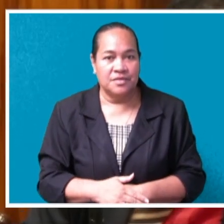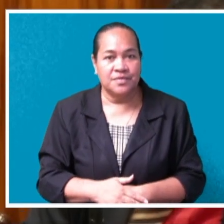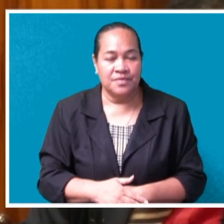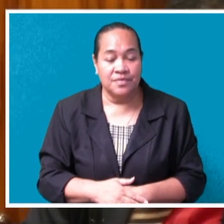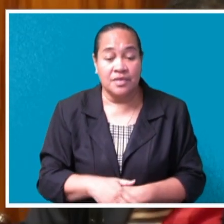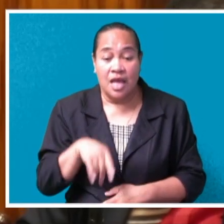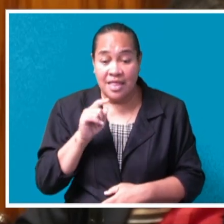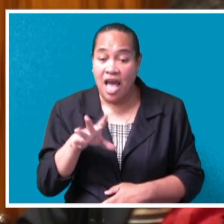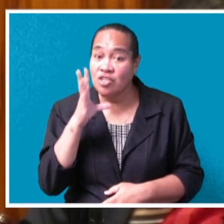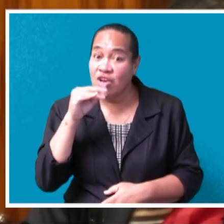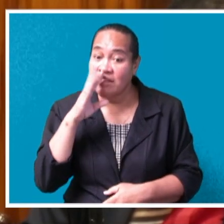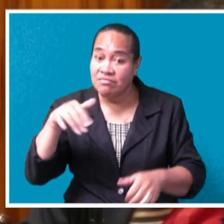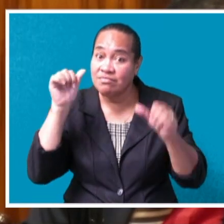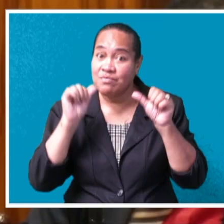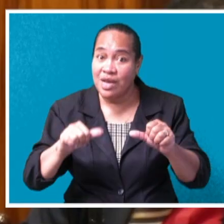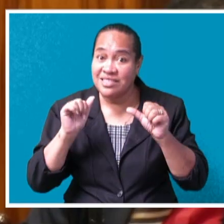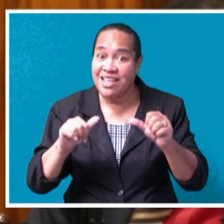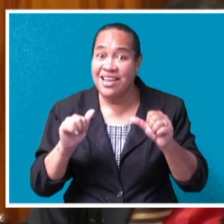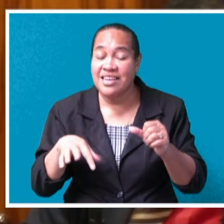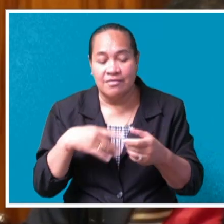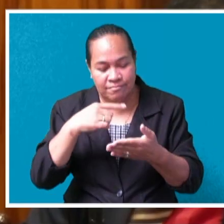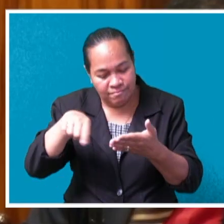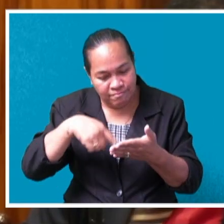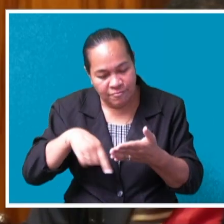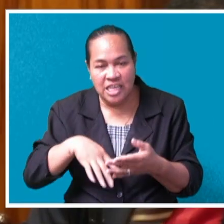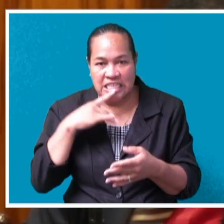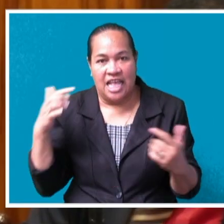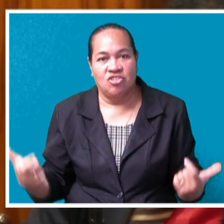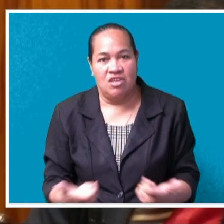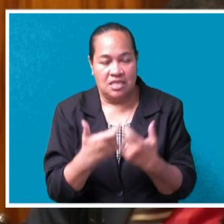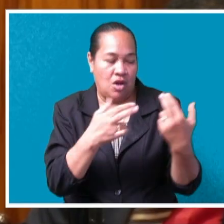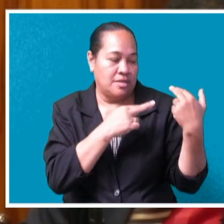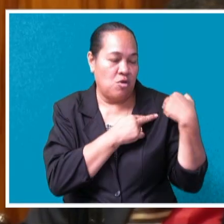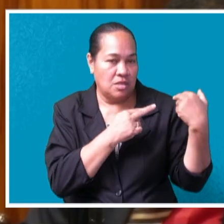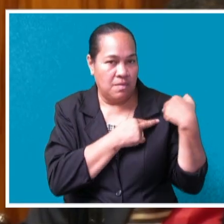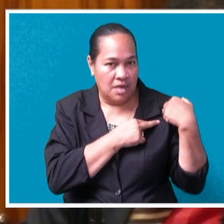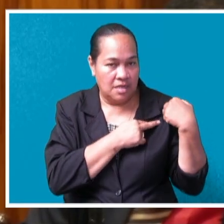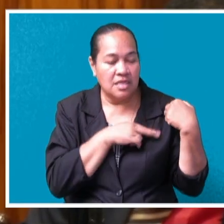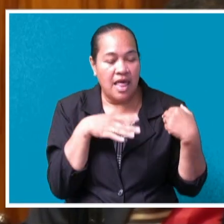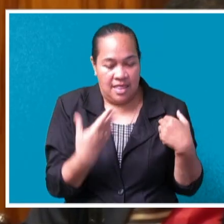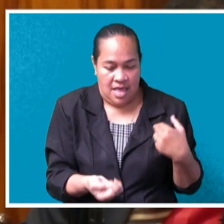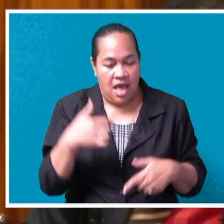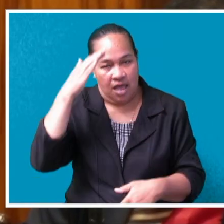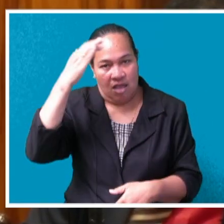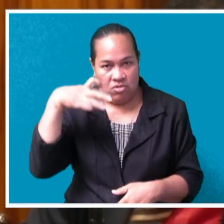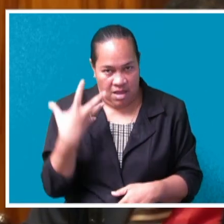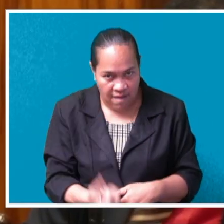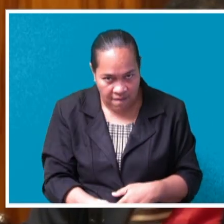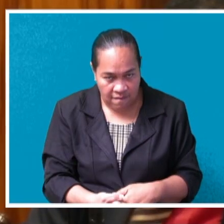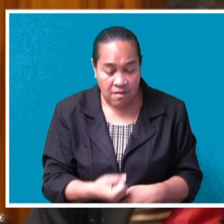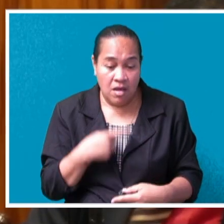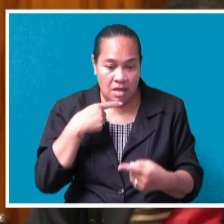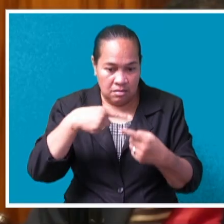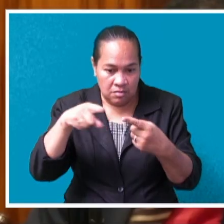address by His Excellency the President outlines the challenges and responsibilities that lie before the nation. It highlights the